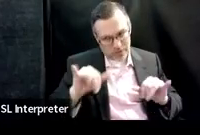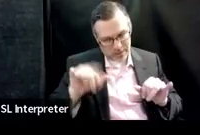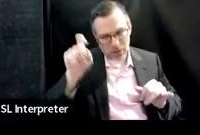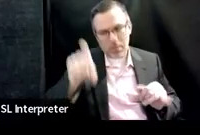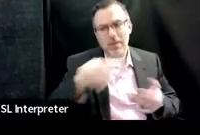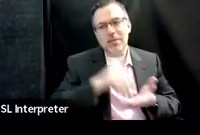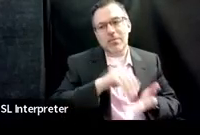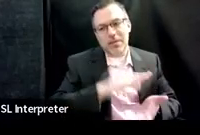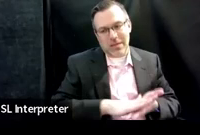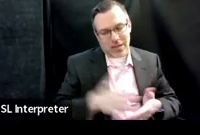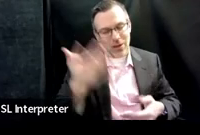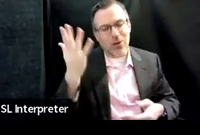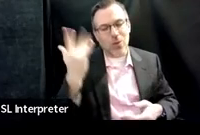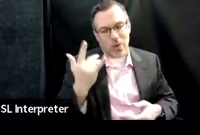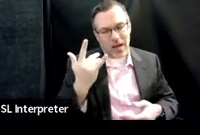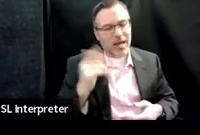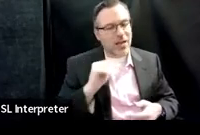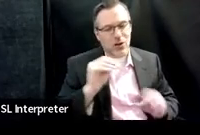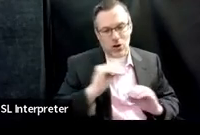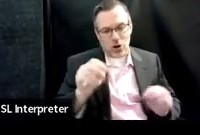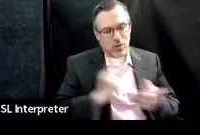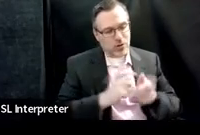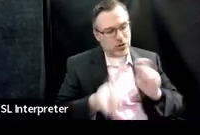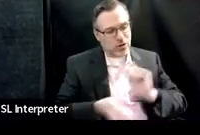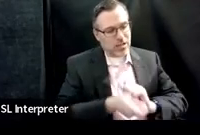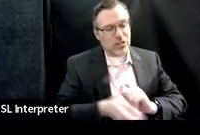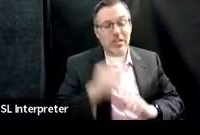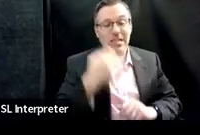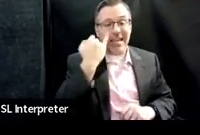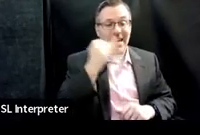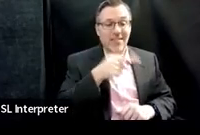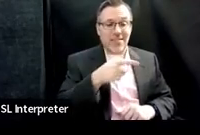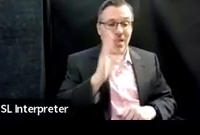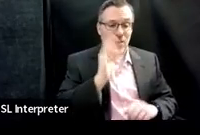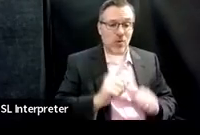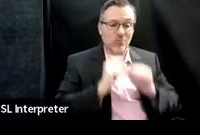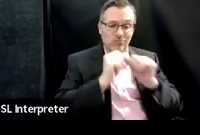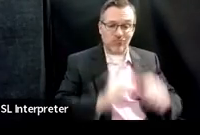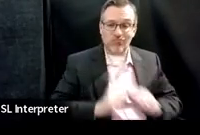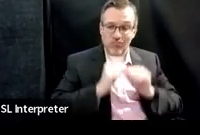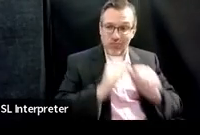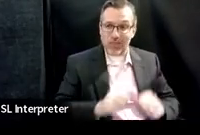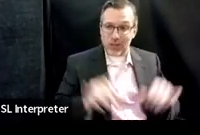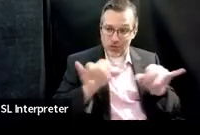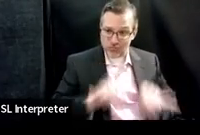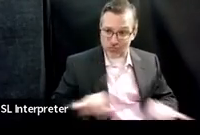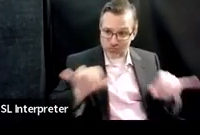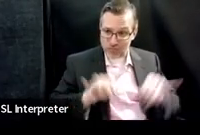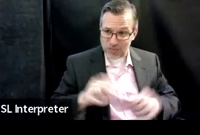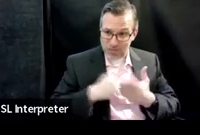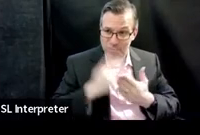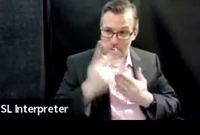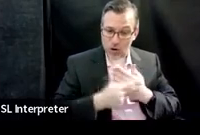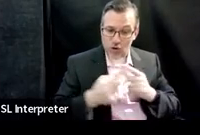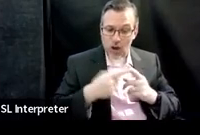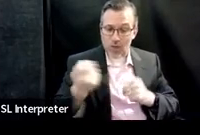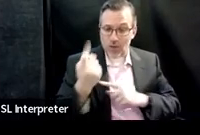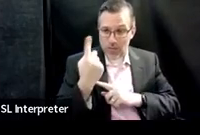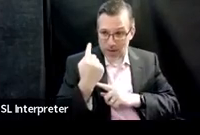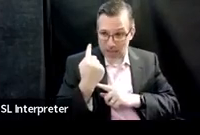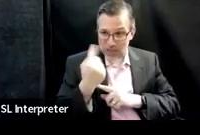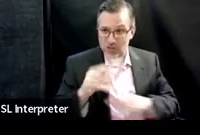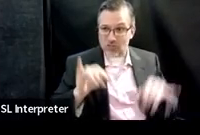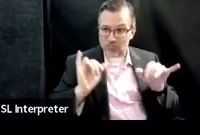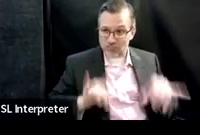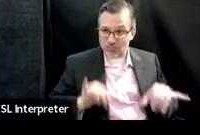made. For example, if you're not changing services and they're continuing with the programming that they had from the previous year, you would just